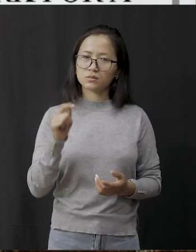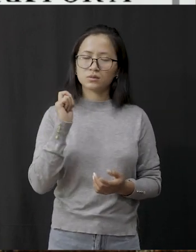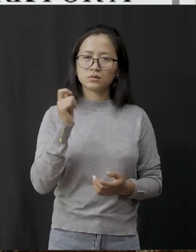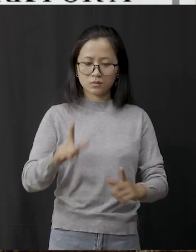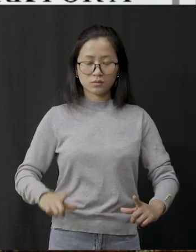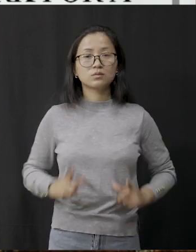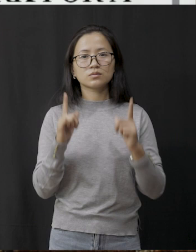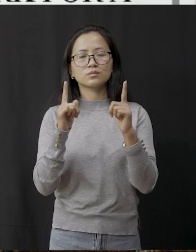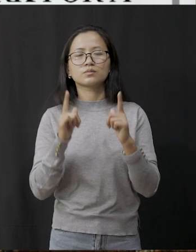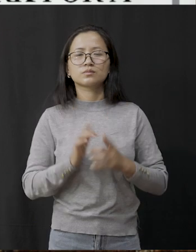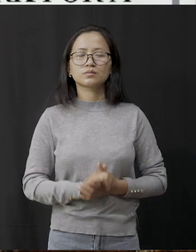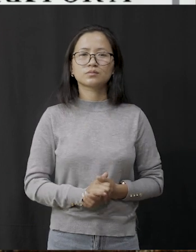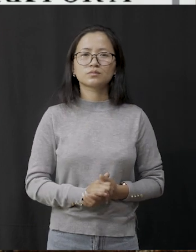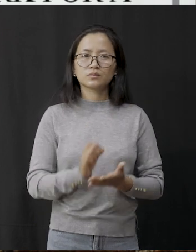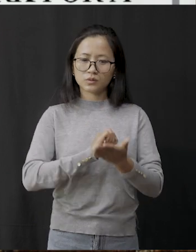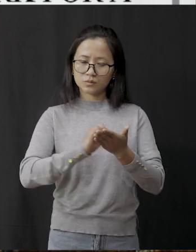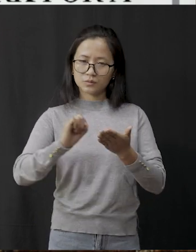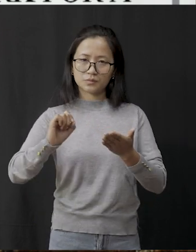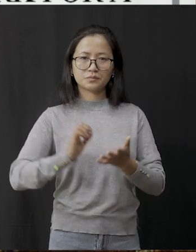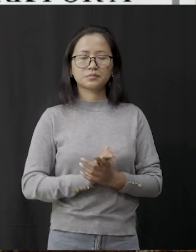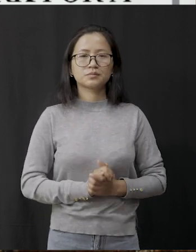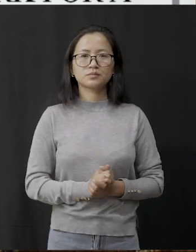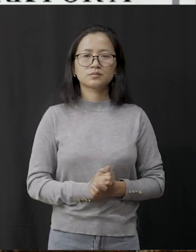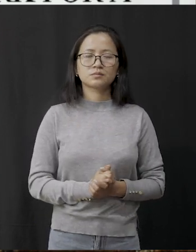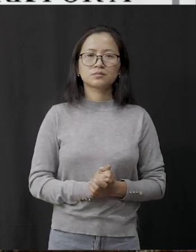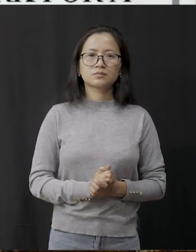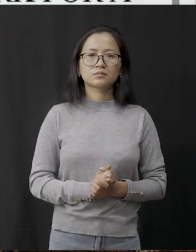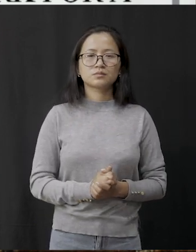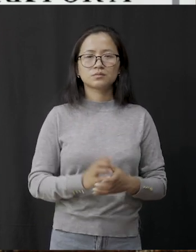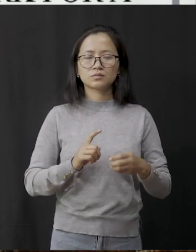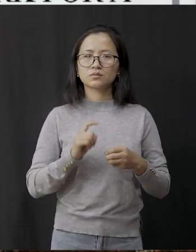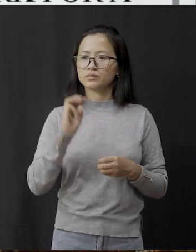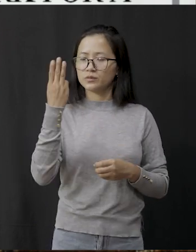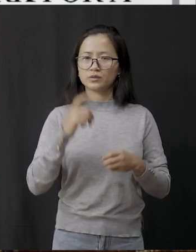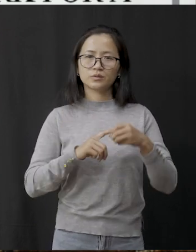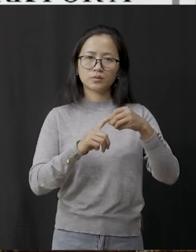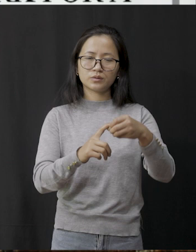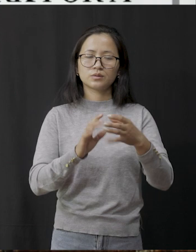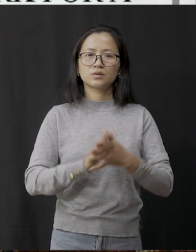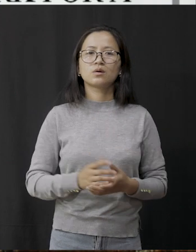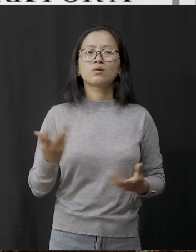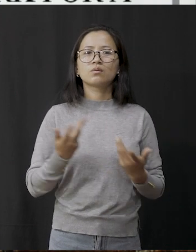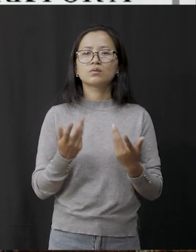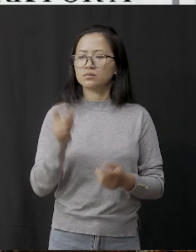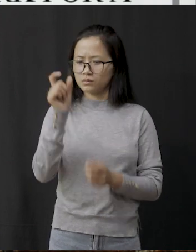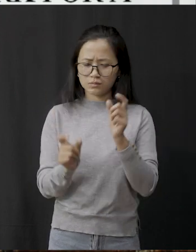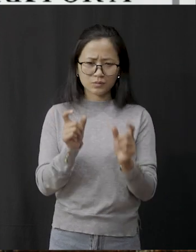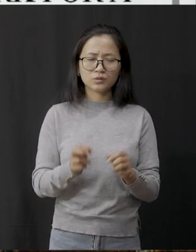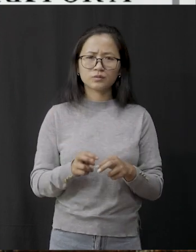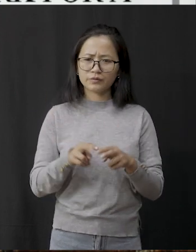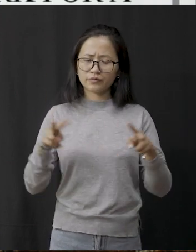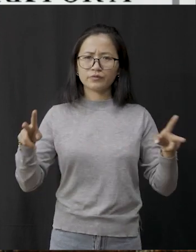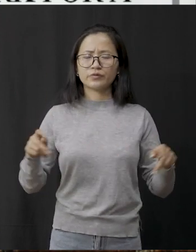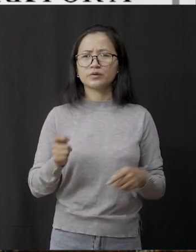a living and write it down. Okay? Now the third question, why do people have